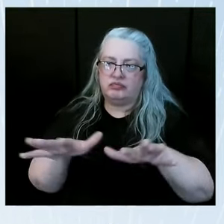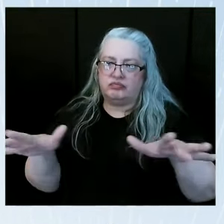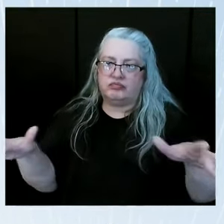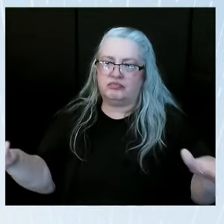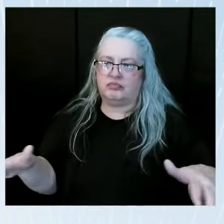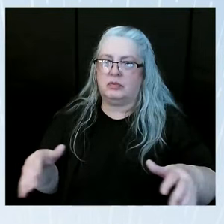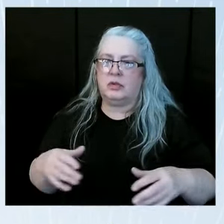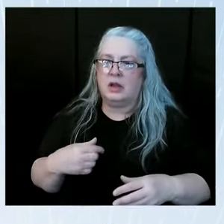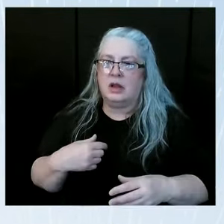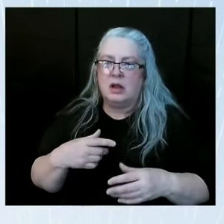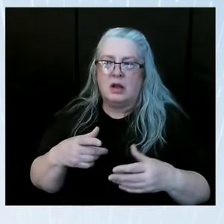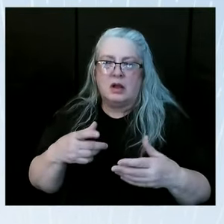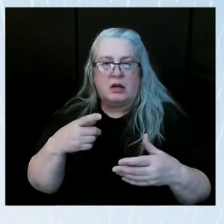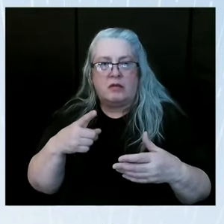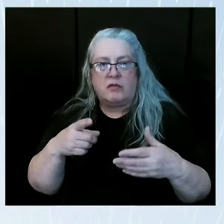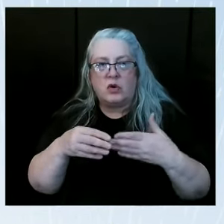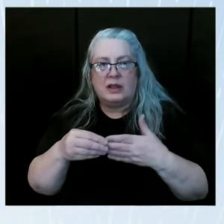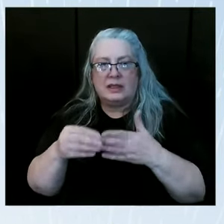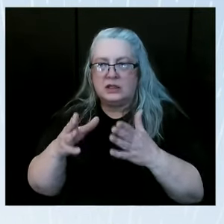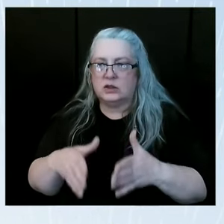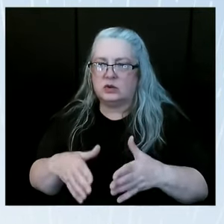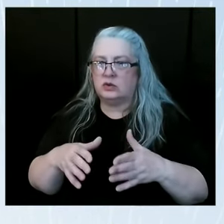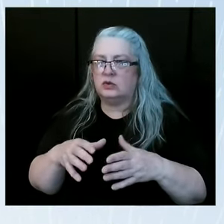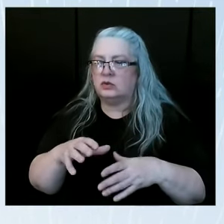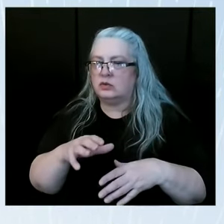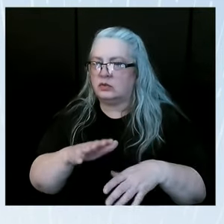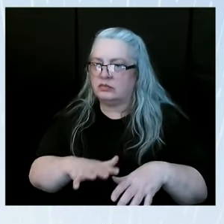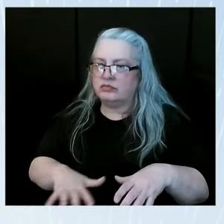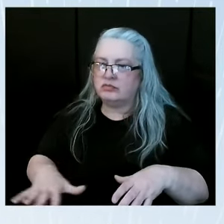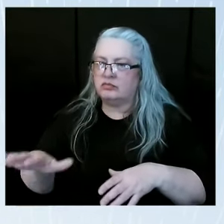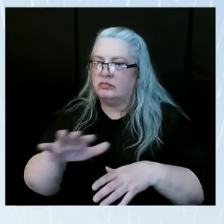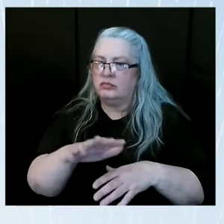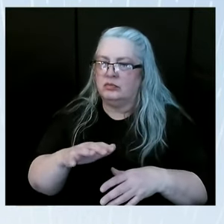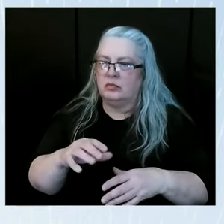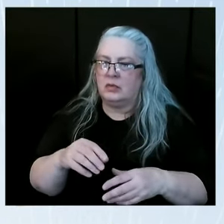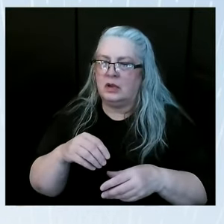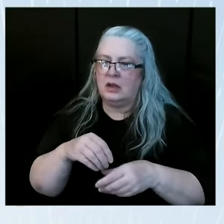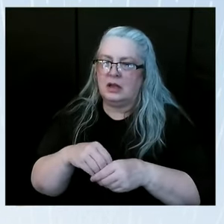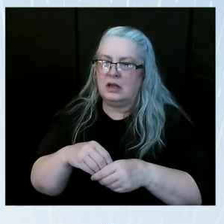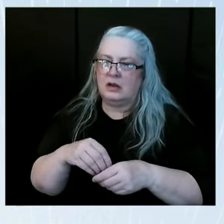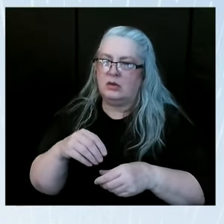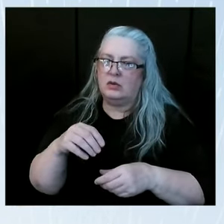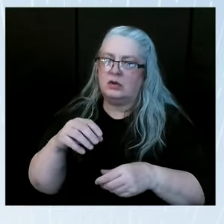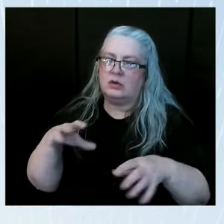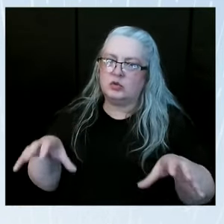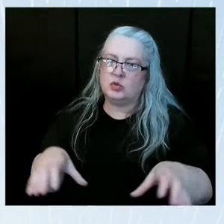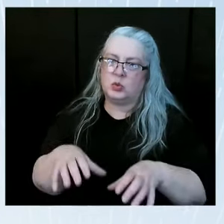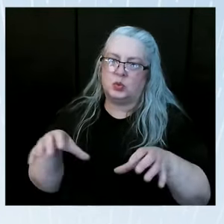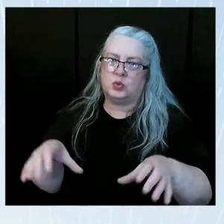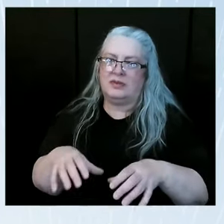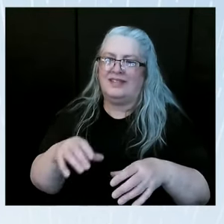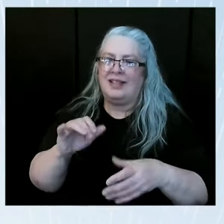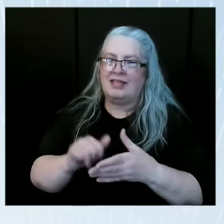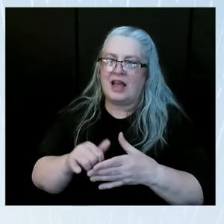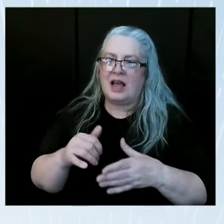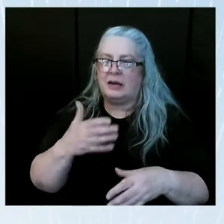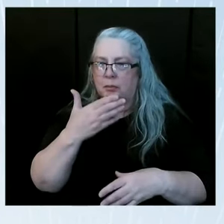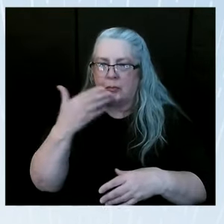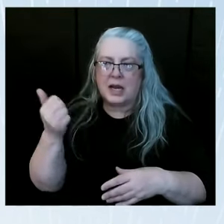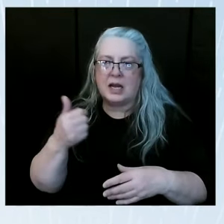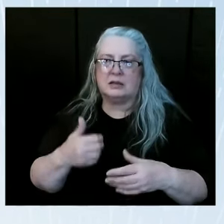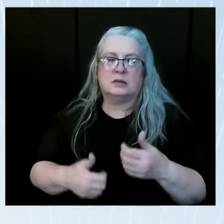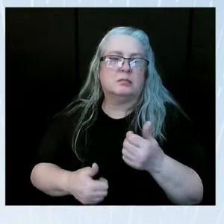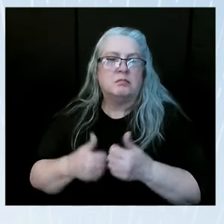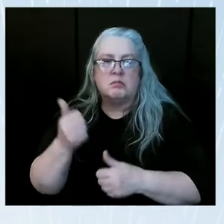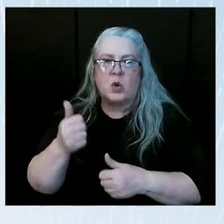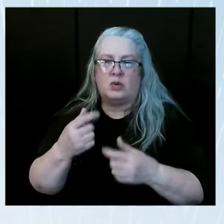the people around them safe often drive the most effective and certainly the most sustainable solutions. So we will continue to empower